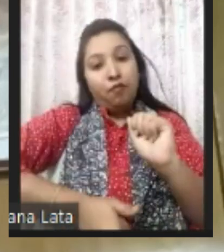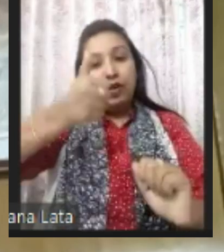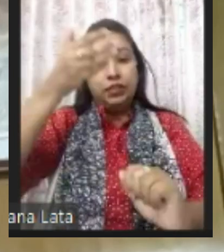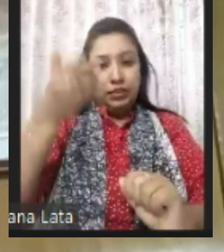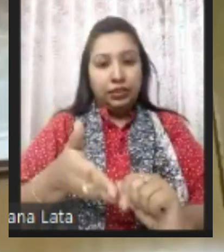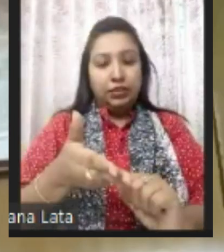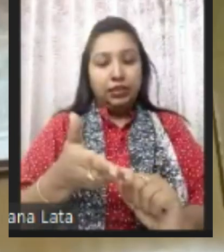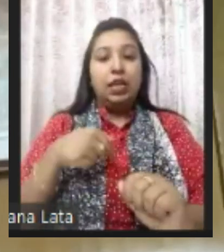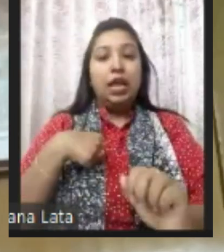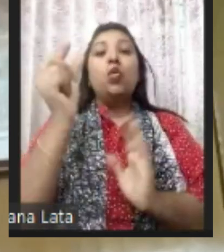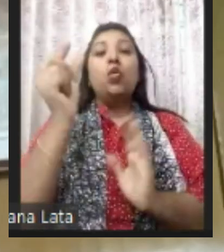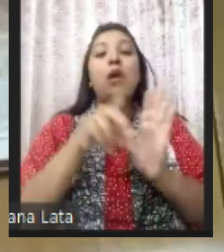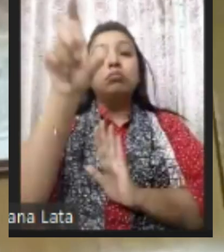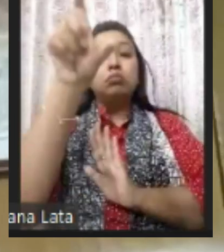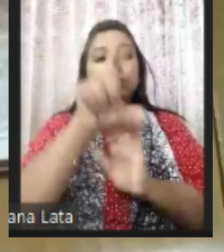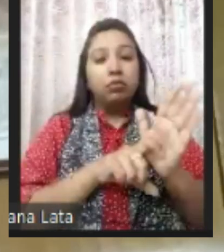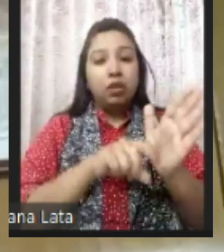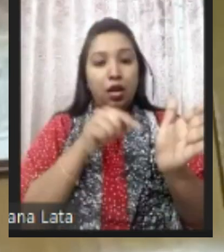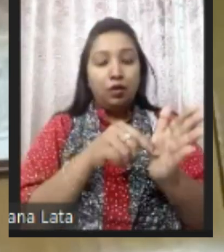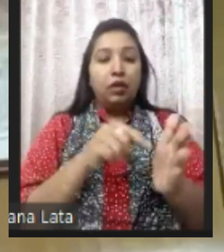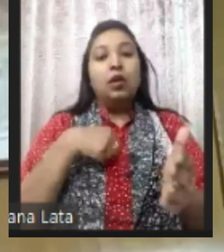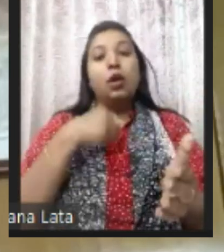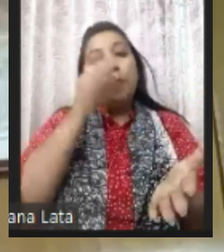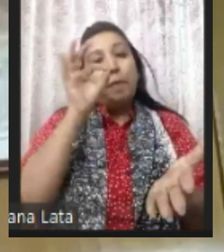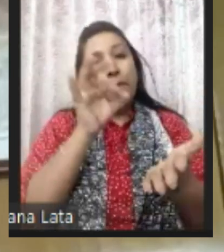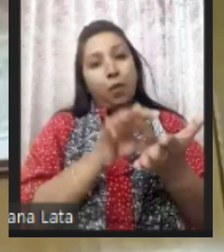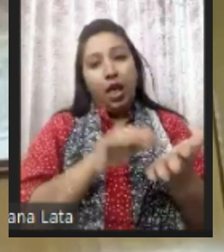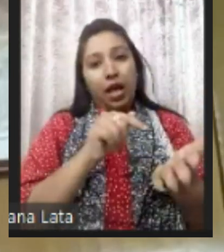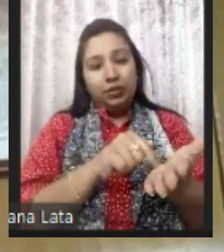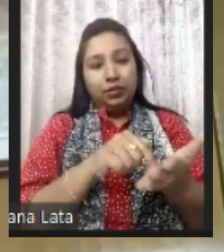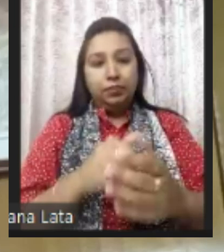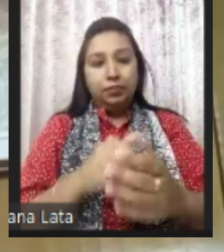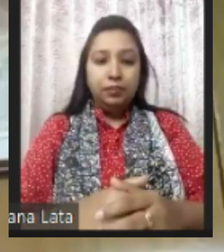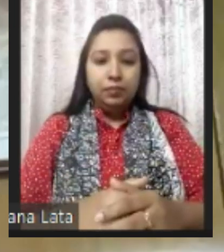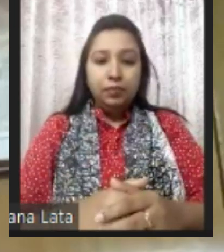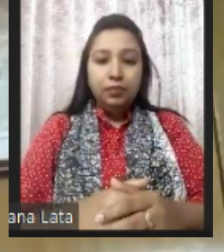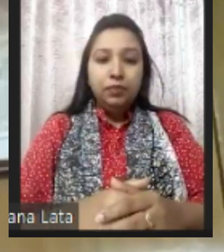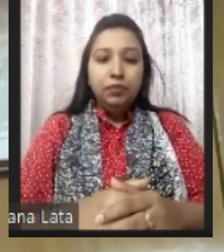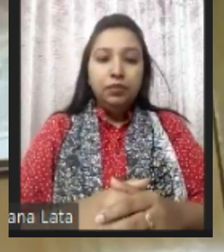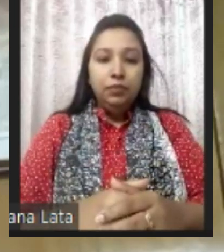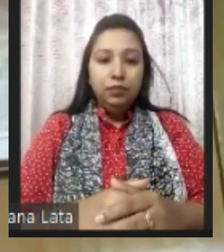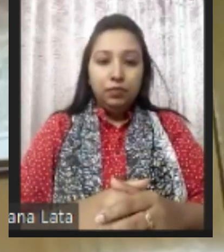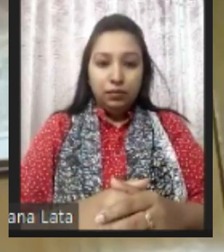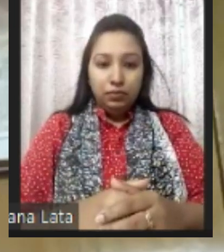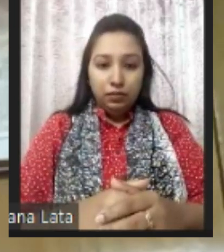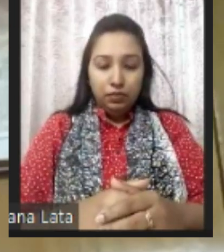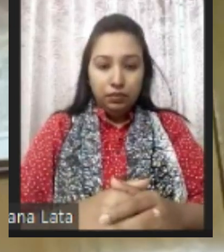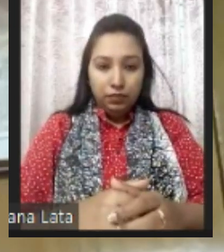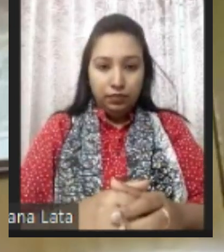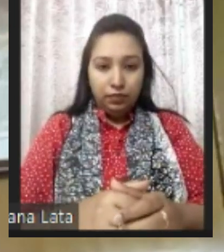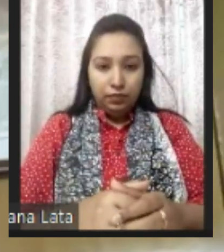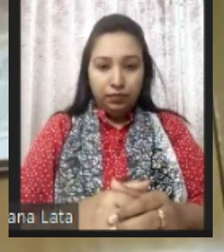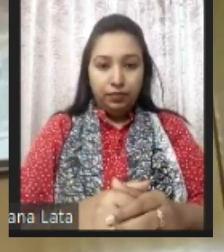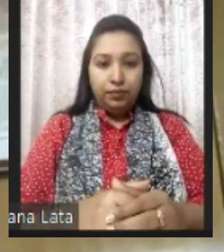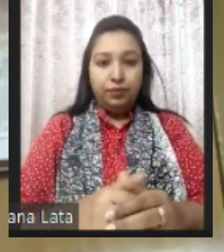Convention on the Right of Persons with Disabilities. If we see that global